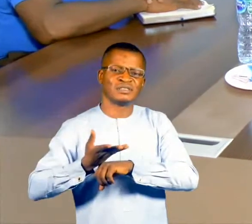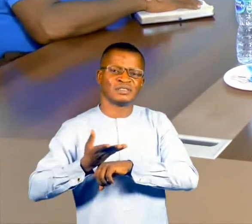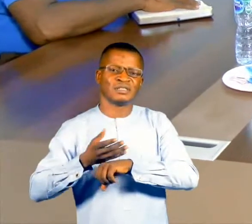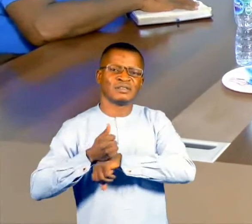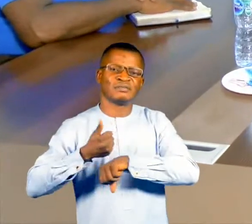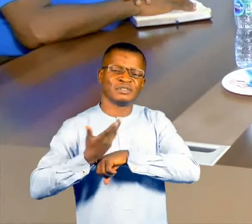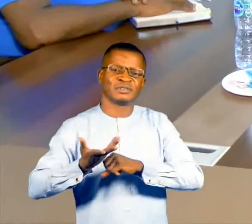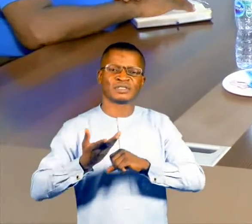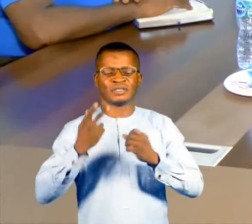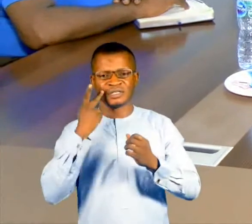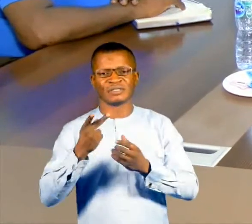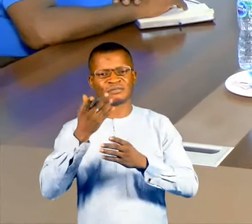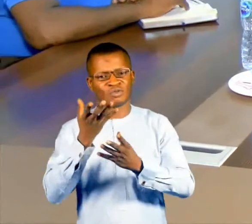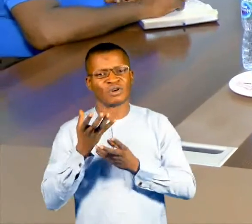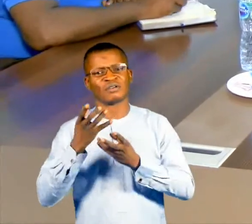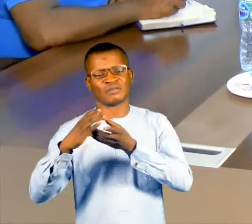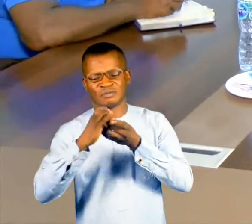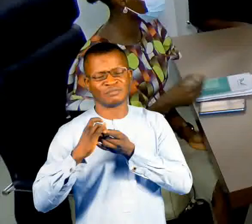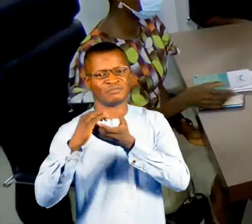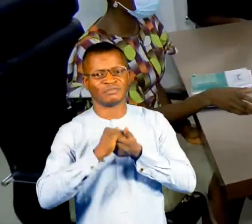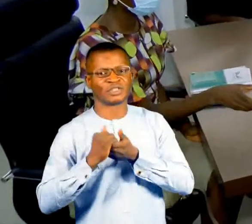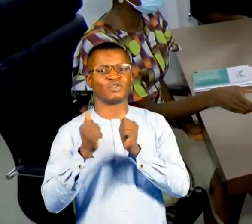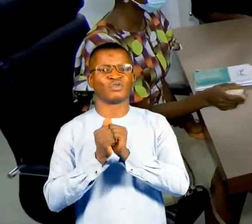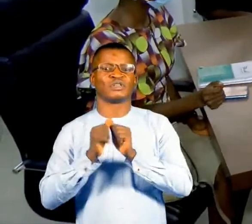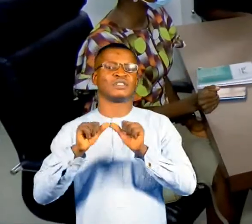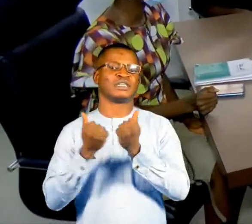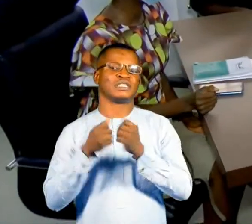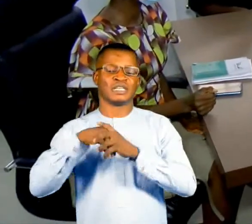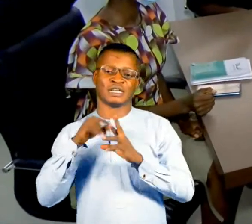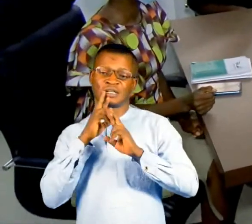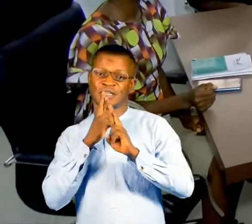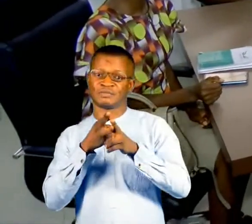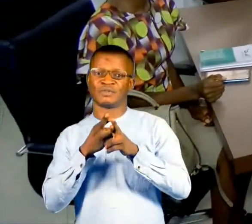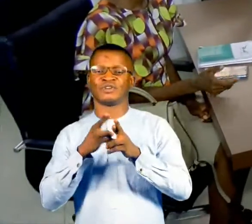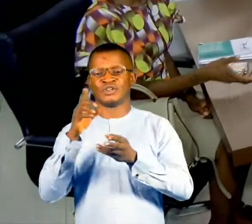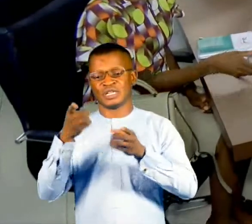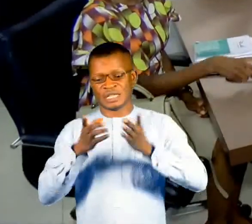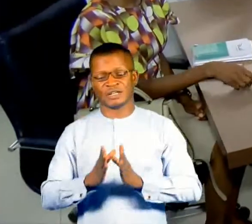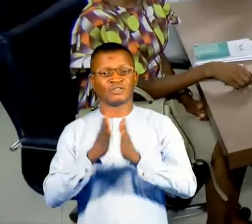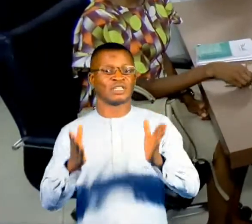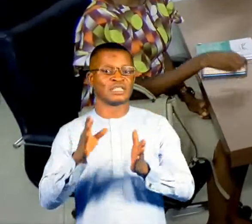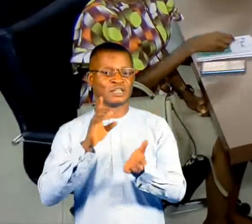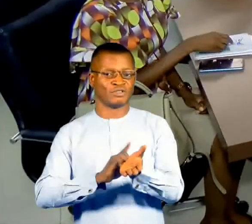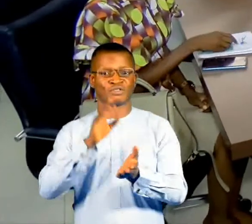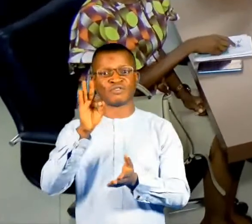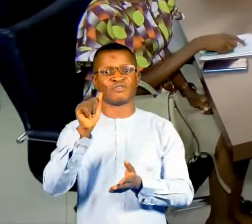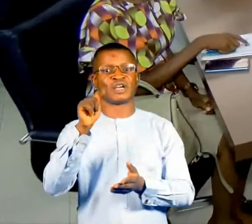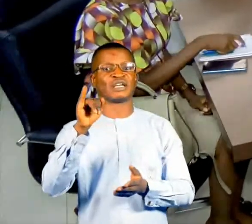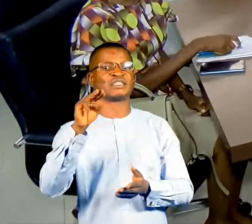as well as sought the collaboration of the agency. In her response, the Director General, Dr. Fatima Waziri